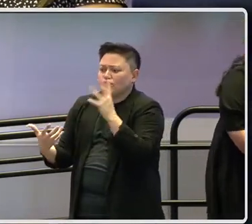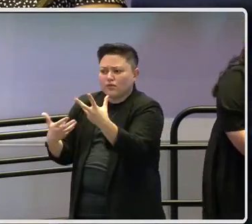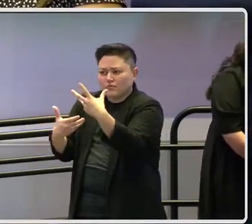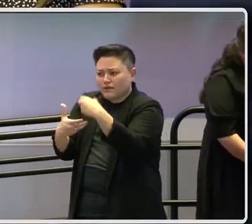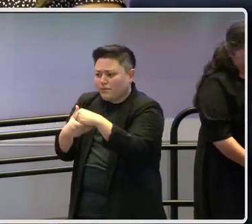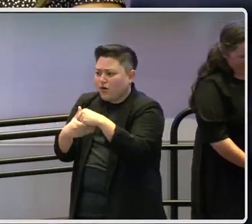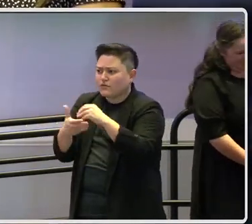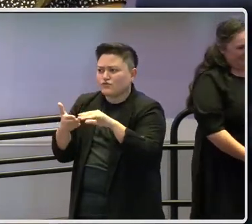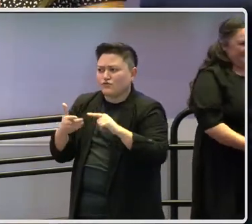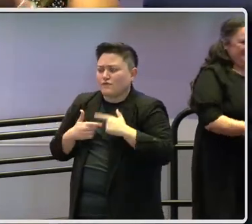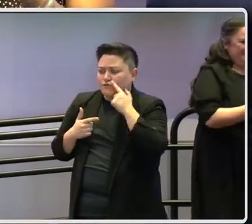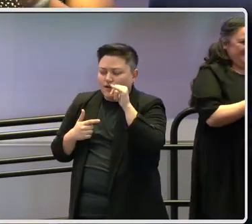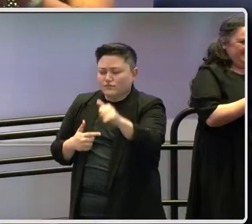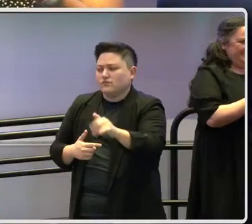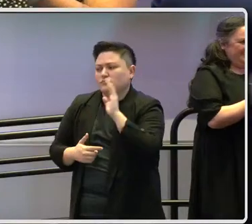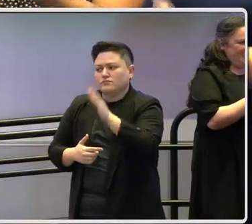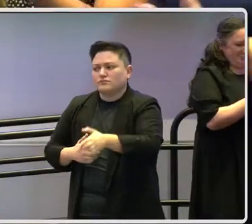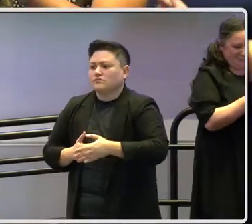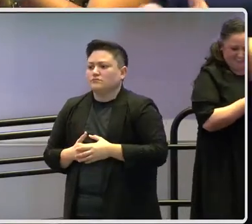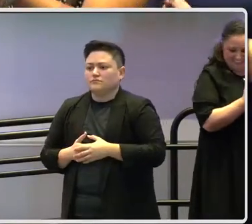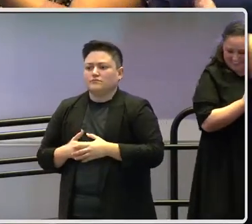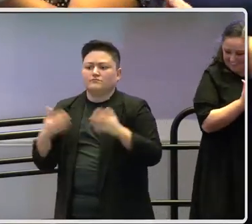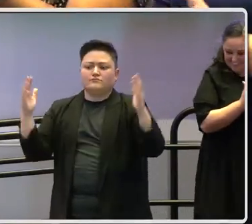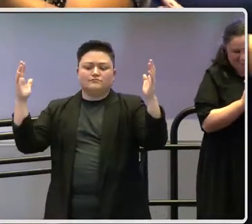student life family.